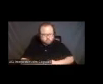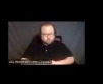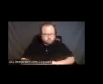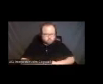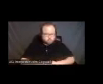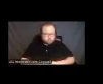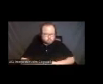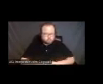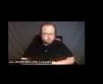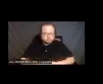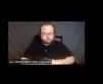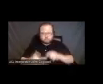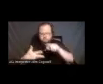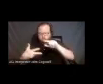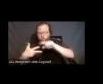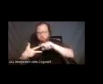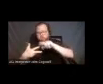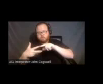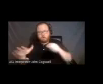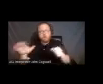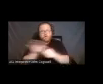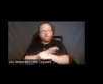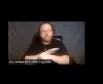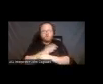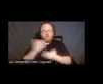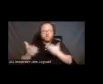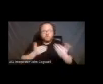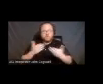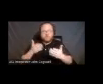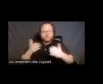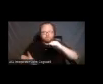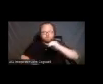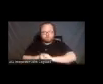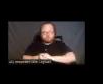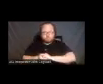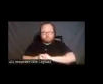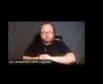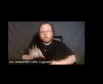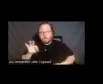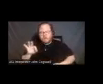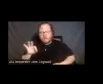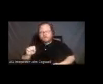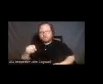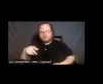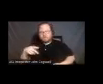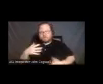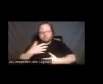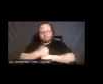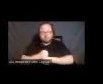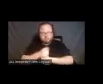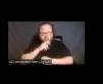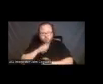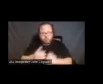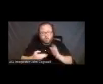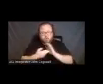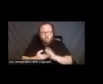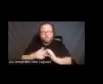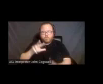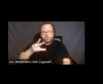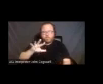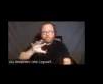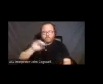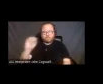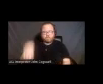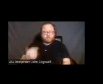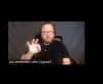The second component is full service partnership, or FSP. It represents 35% of the county's Behavioral Health Services